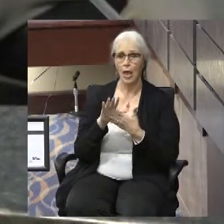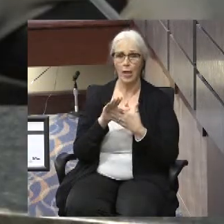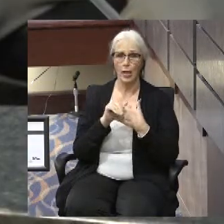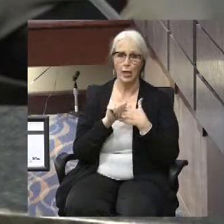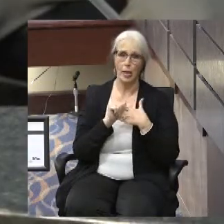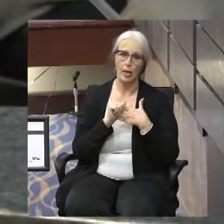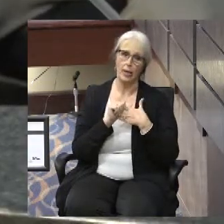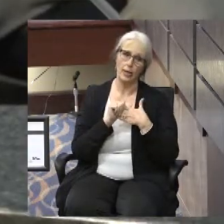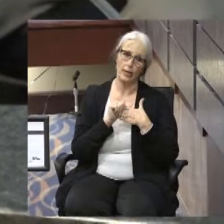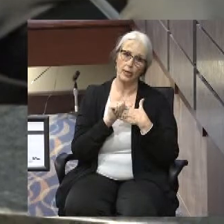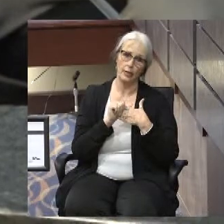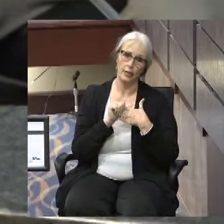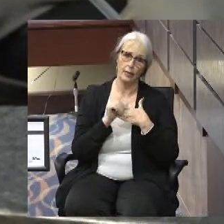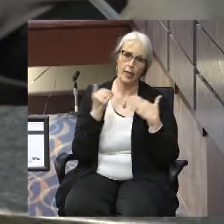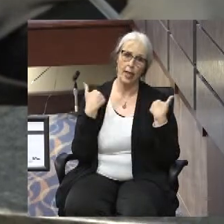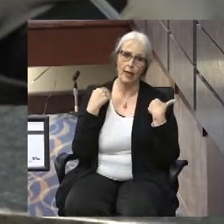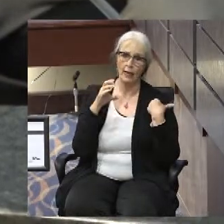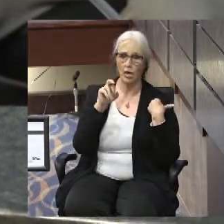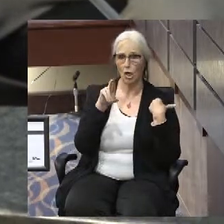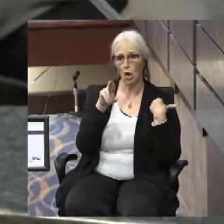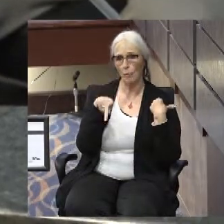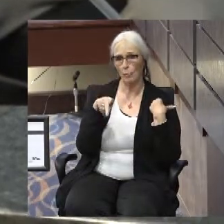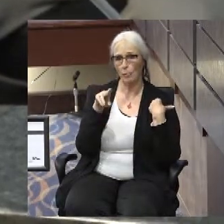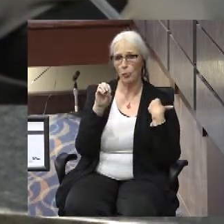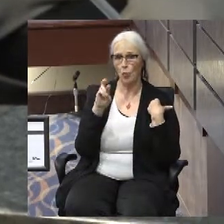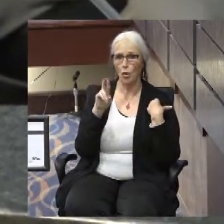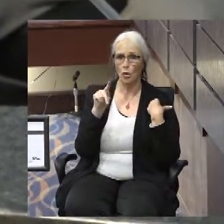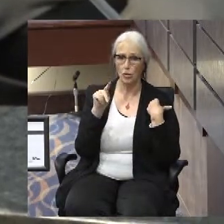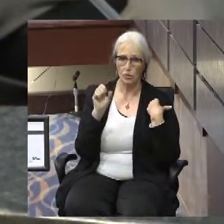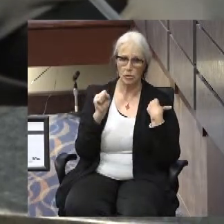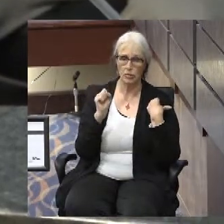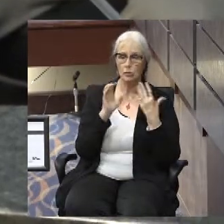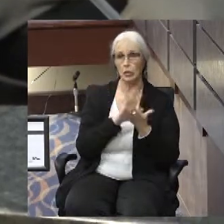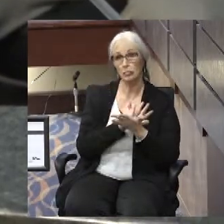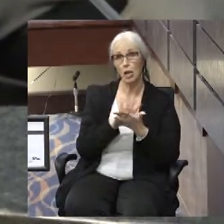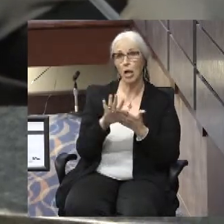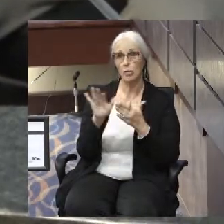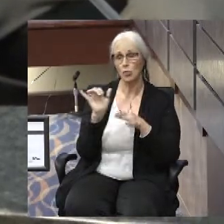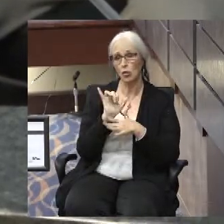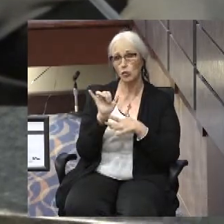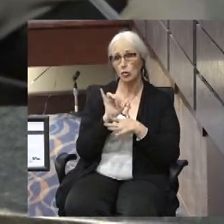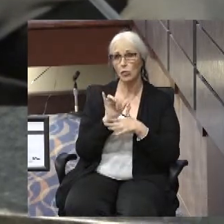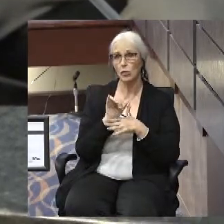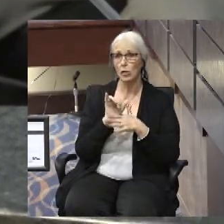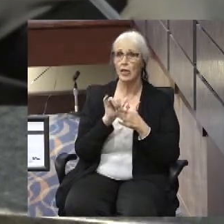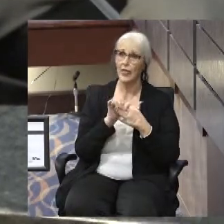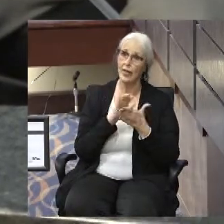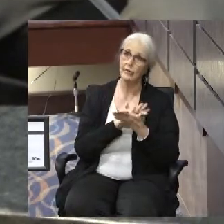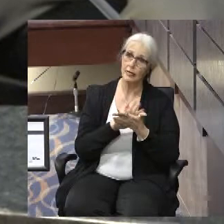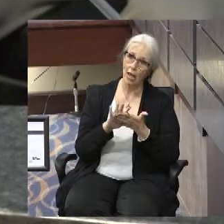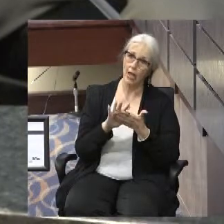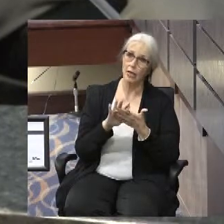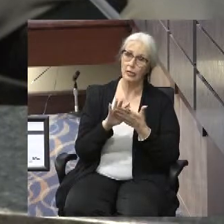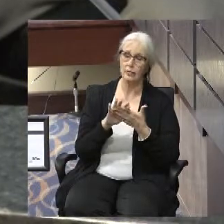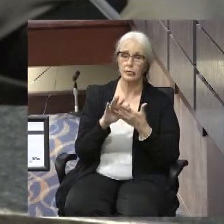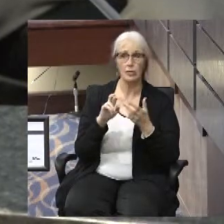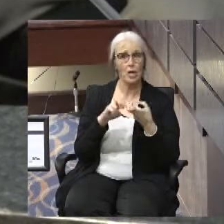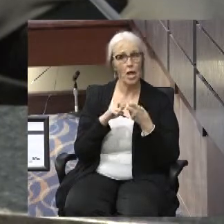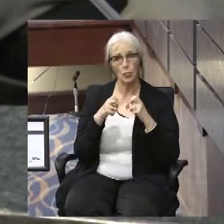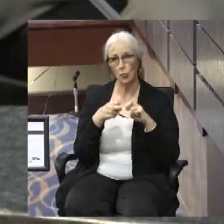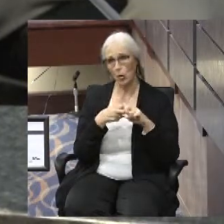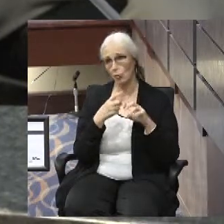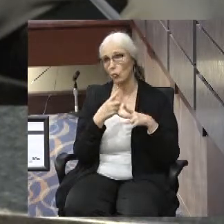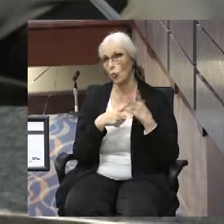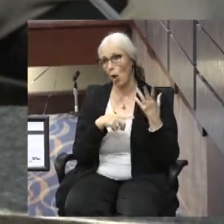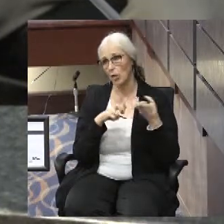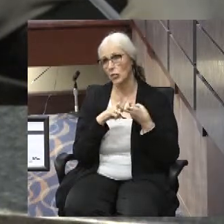have their carports that they have behind the building, they're nice. So that's nice, that's not a problem, but what's a problem is